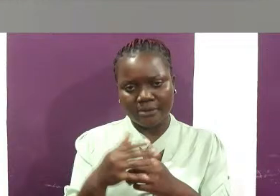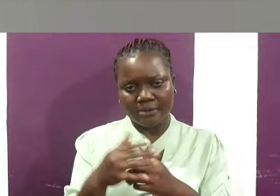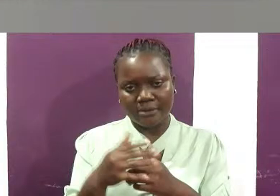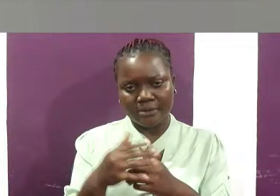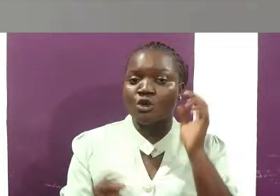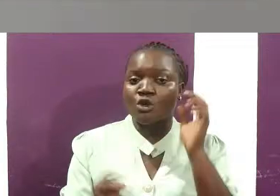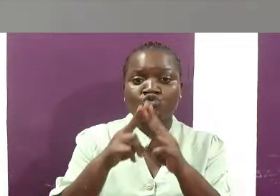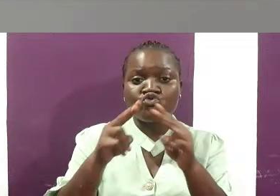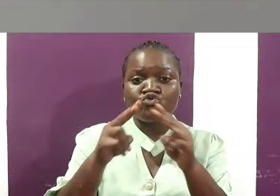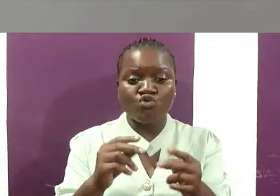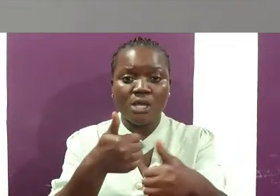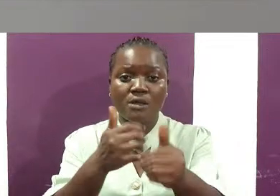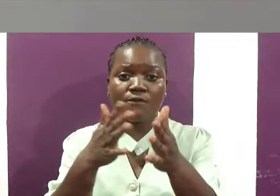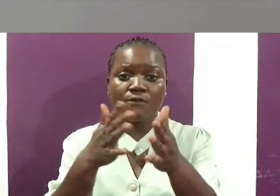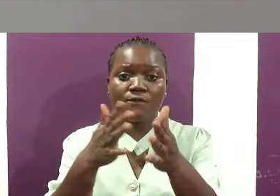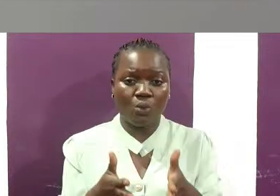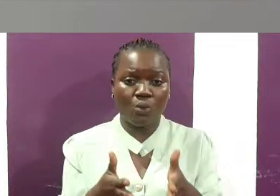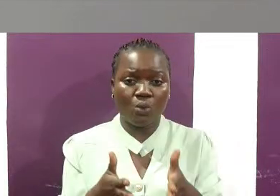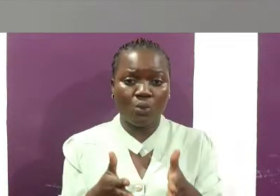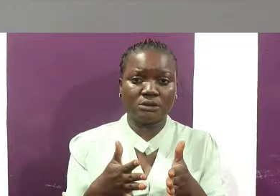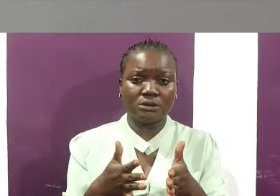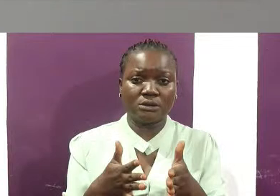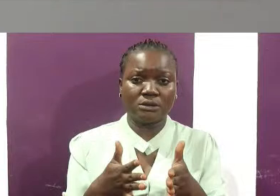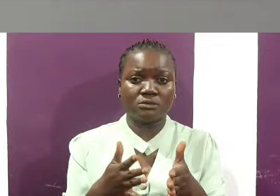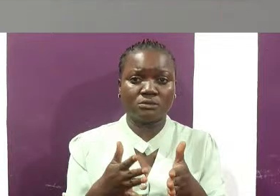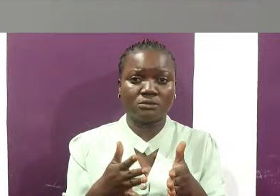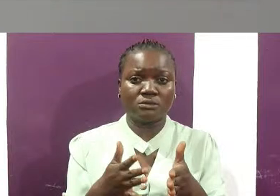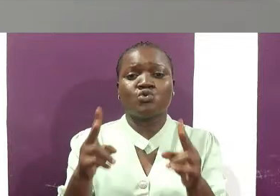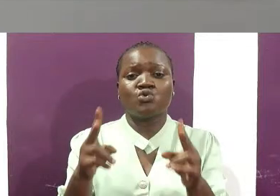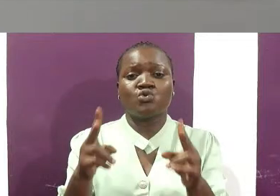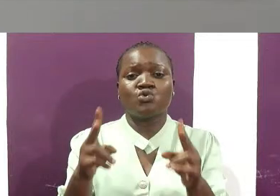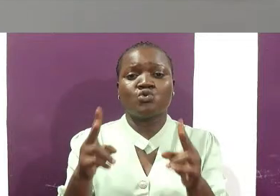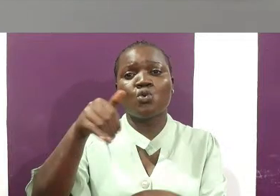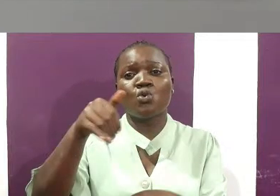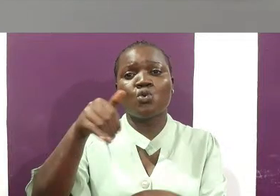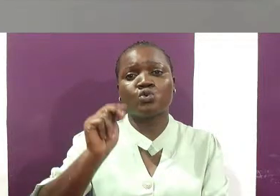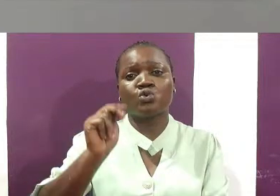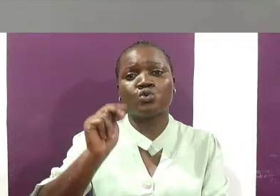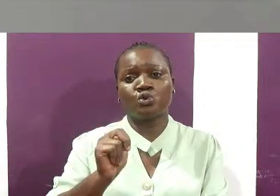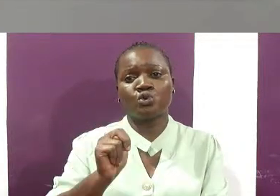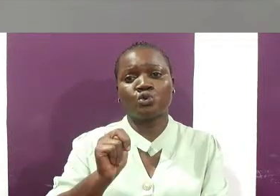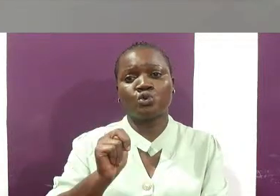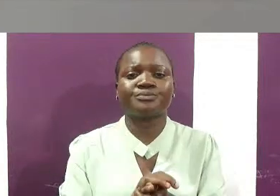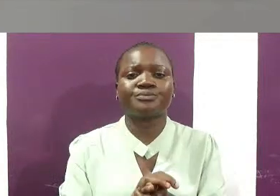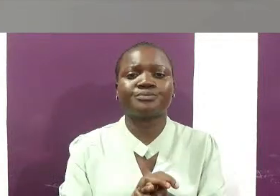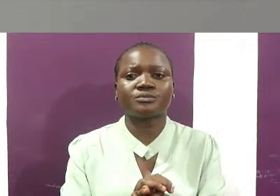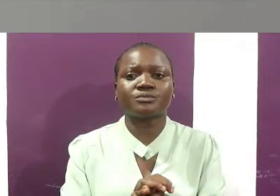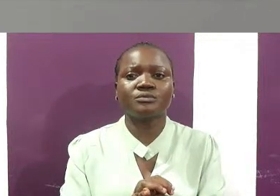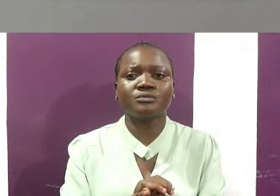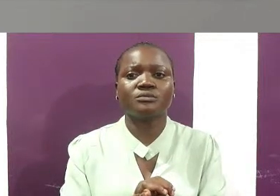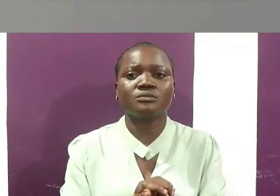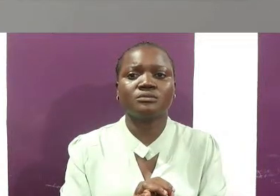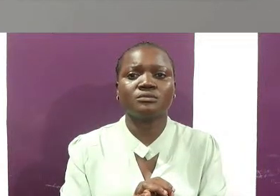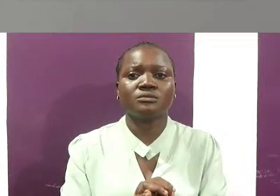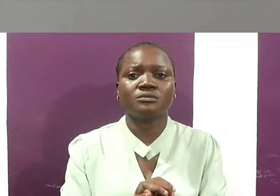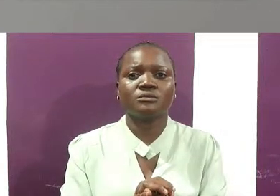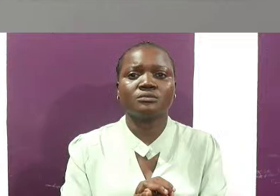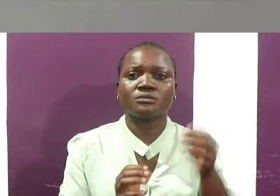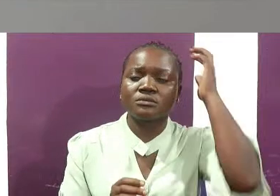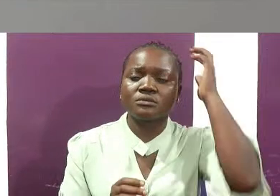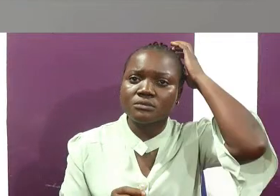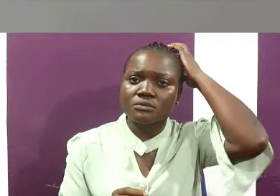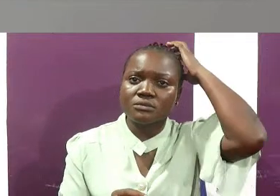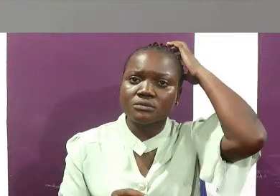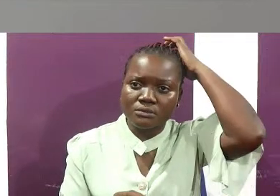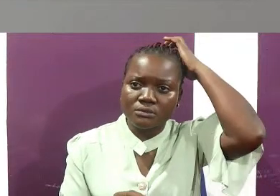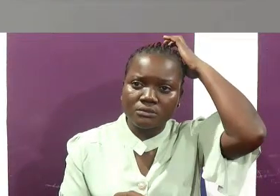Acts 4 and verse 6. Ene insianu nyina kire wo bra Peter sorry ejina